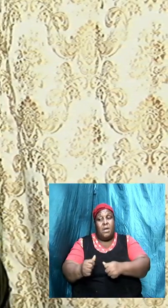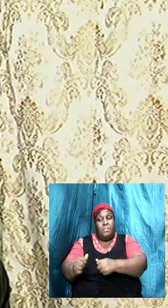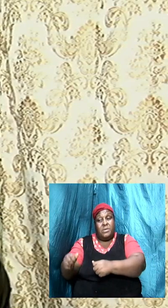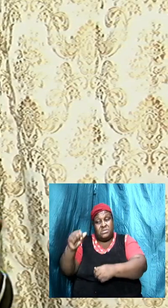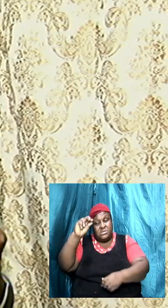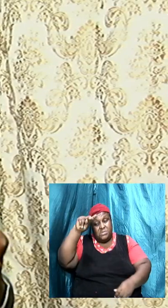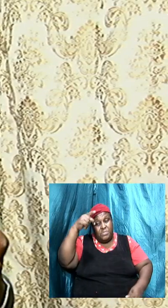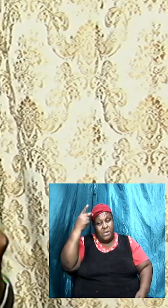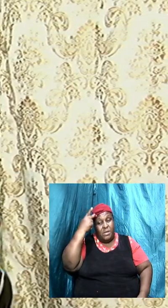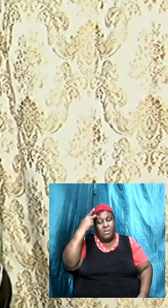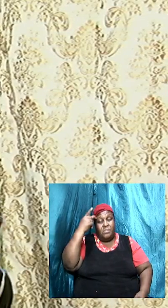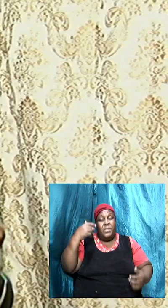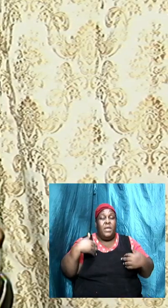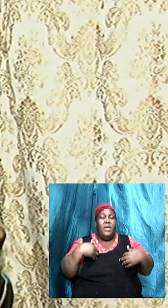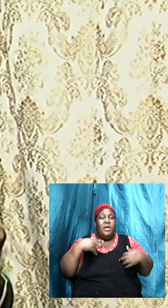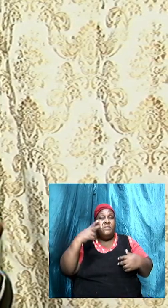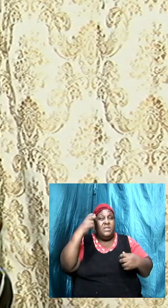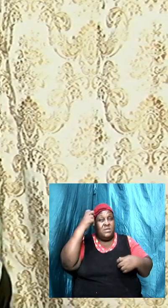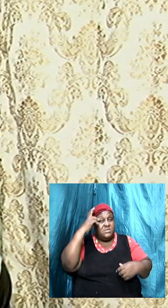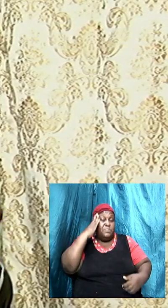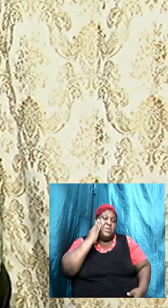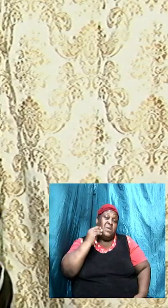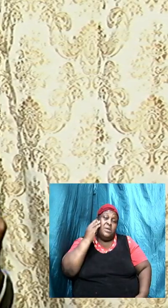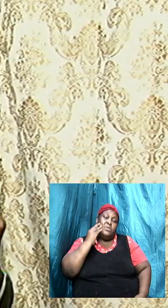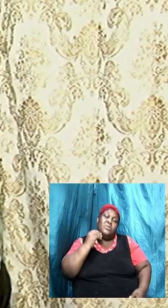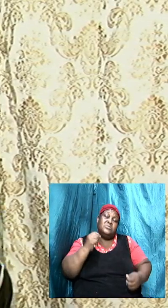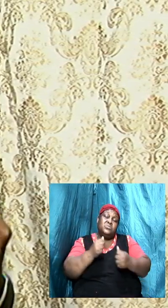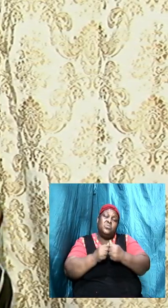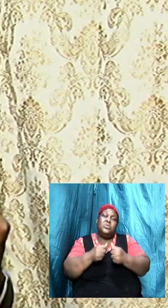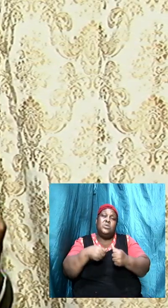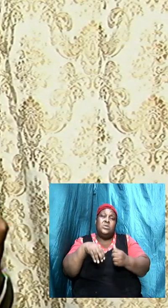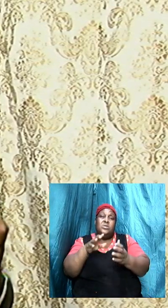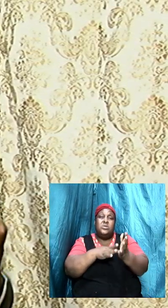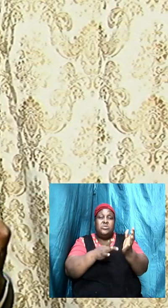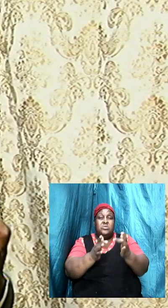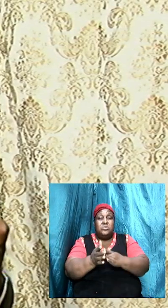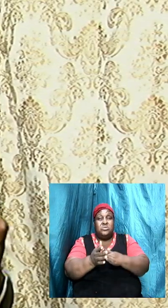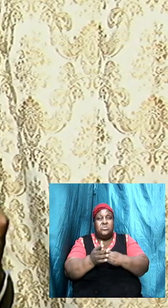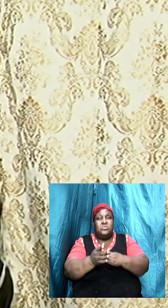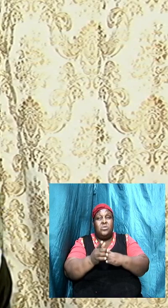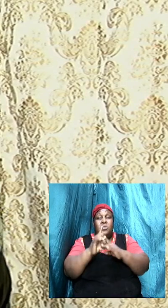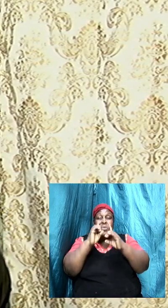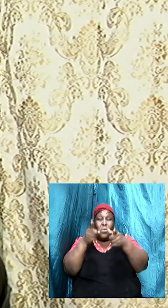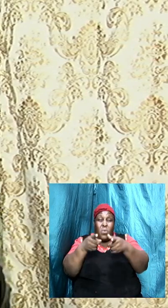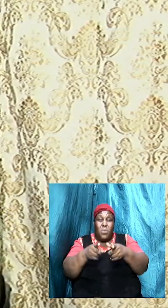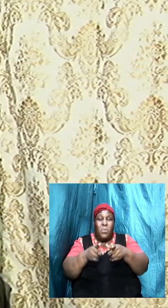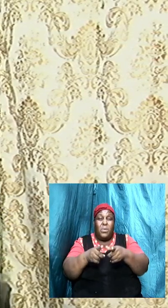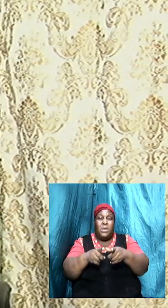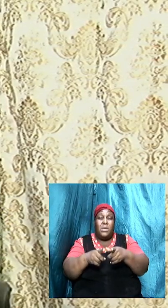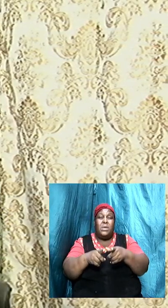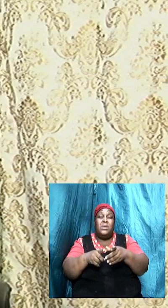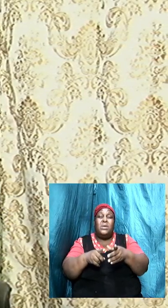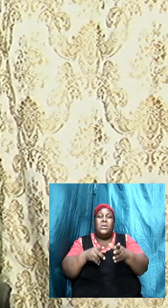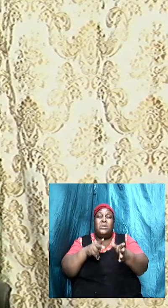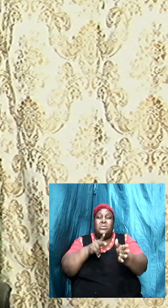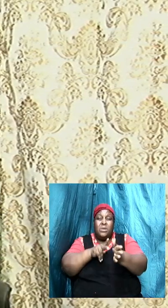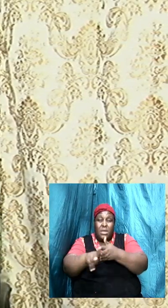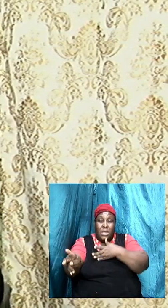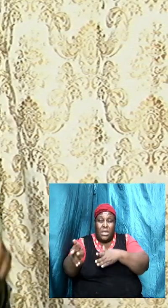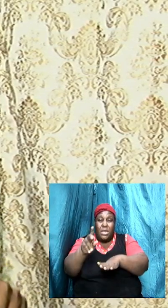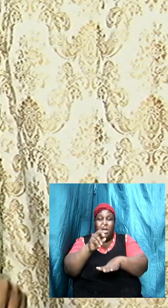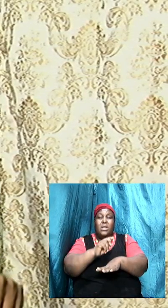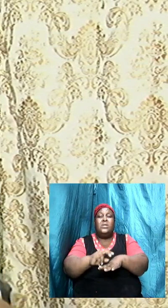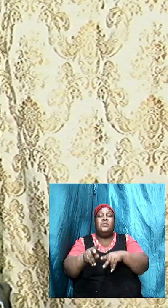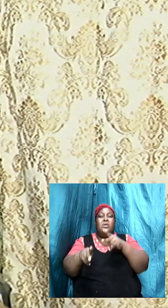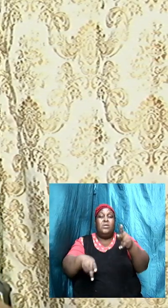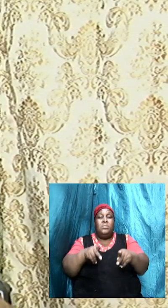an experience with Christ. He was going to persecute the church, and God smote him off his horse.